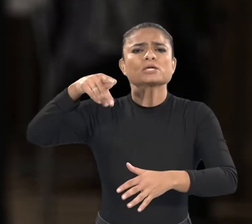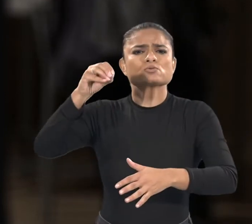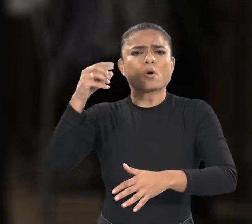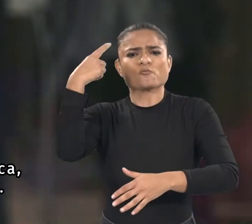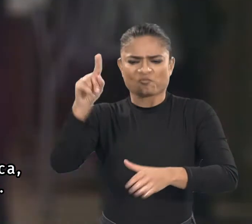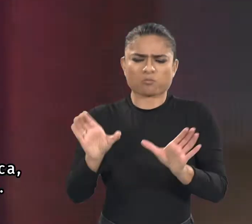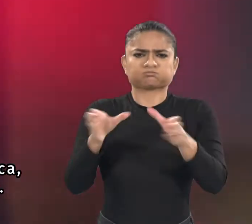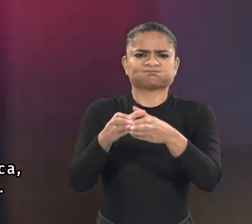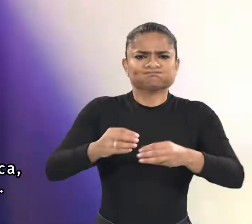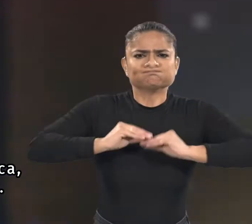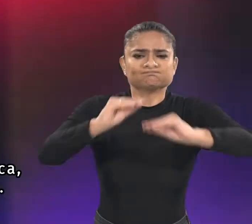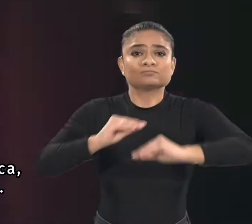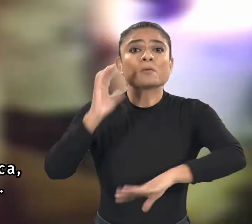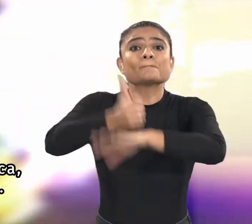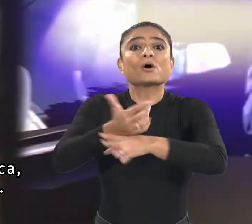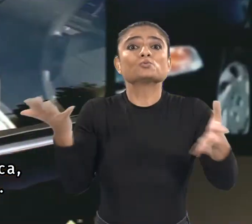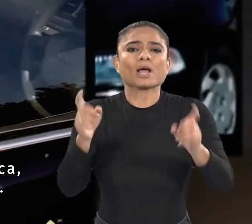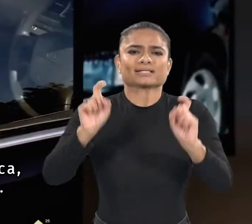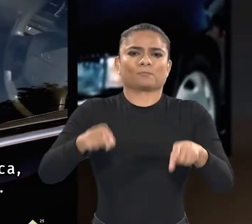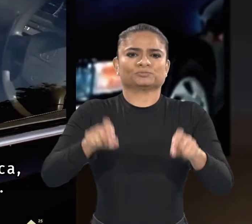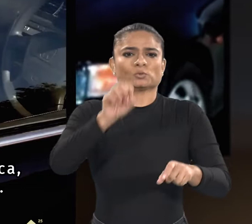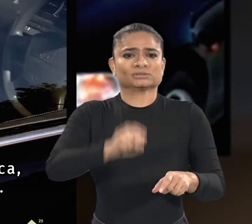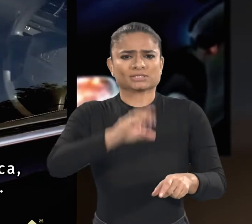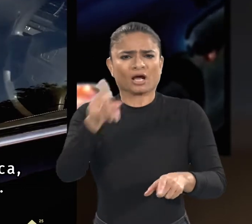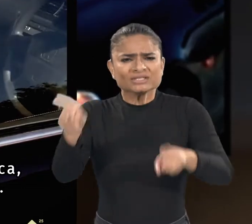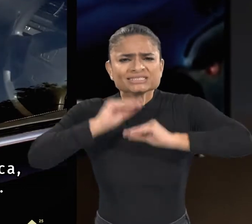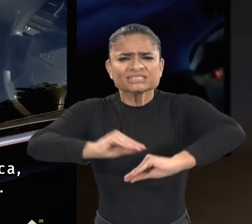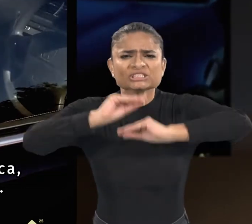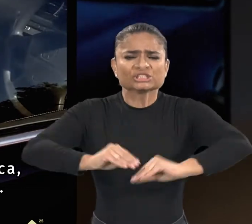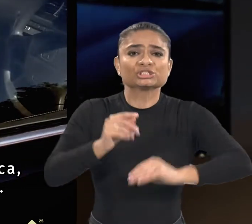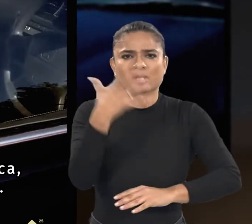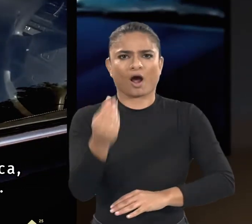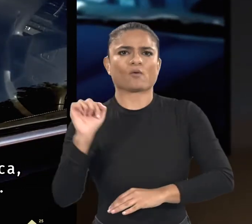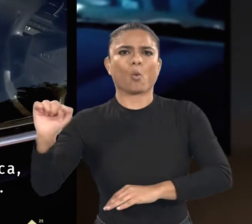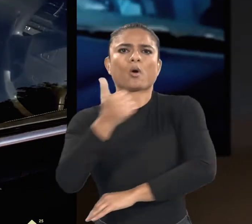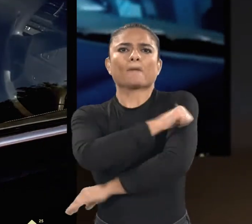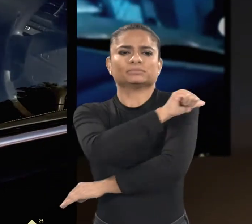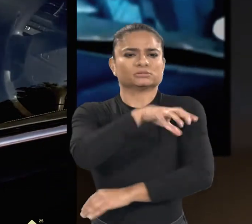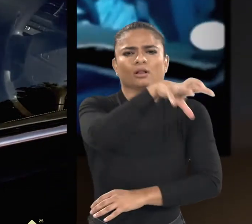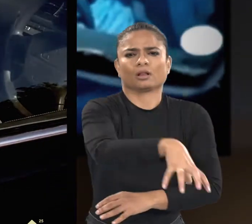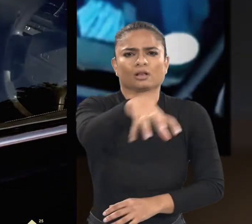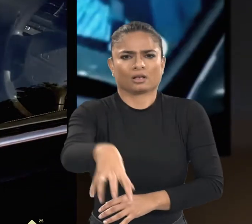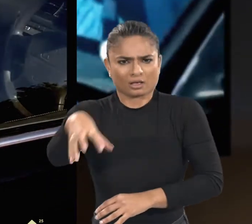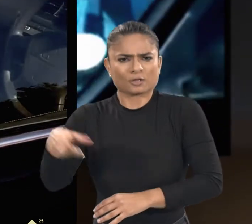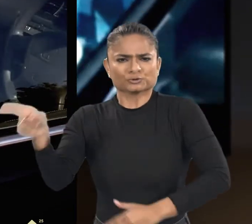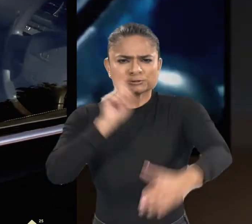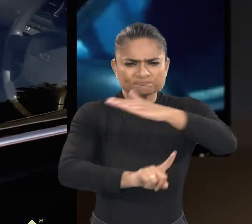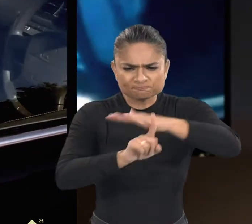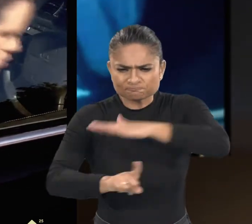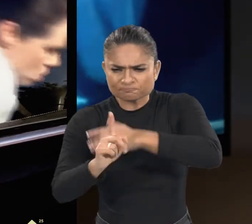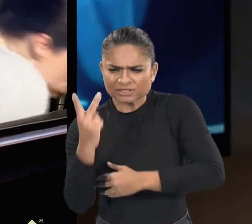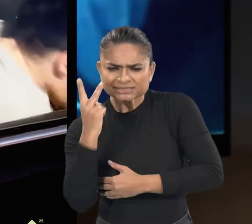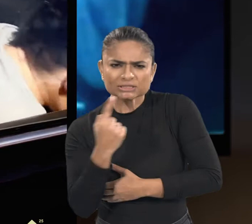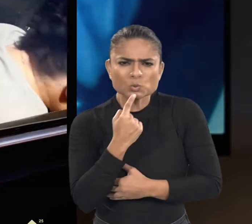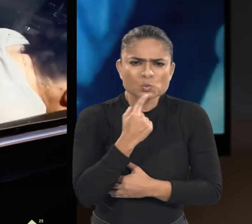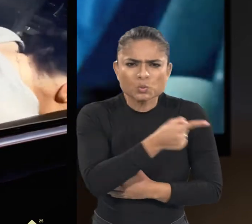Nikki's Drive. She's based in Cape Town, South Africa, where she runs her clinical practice. She's always commended on